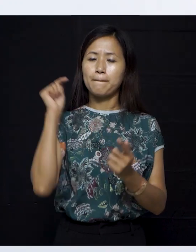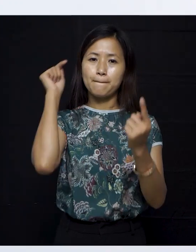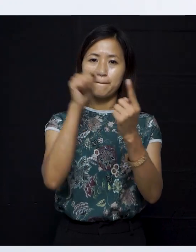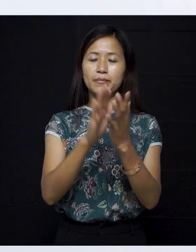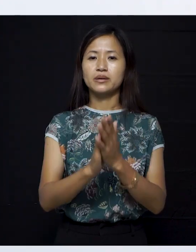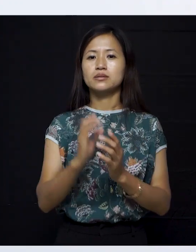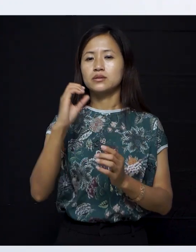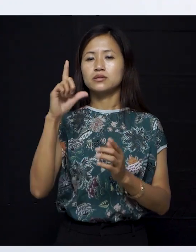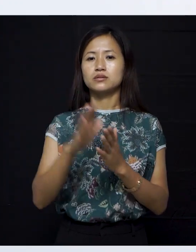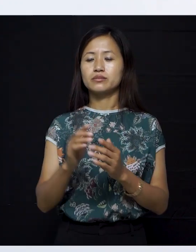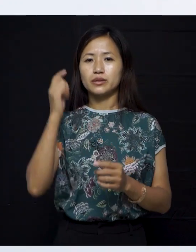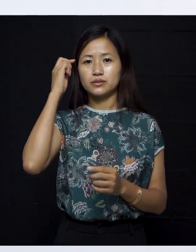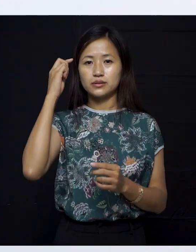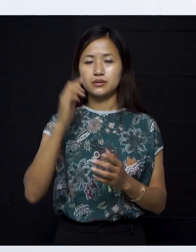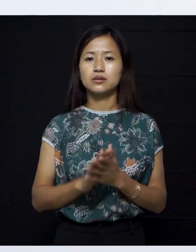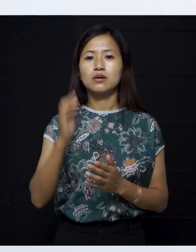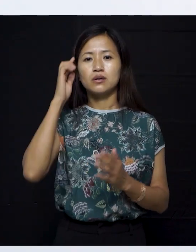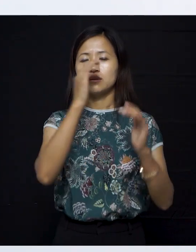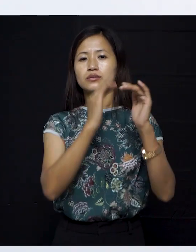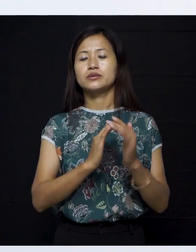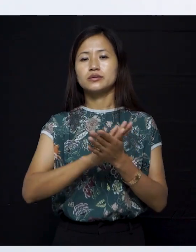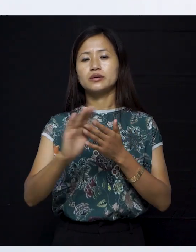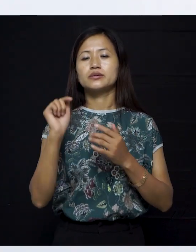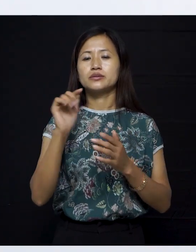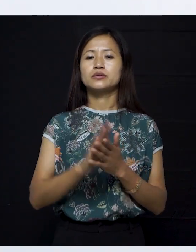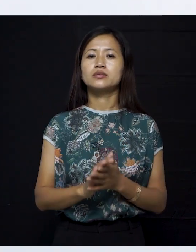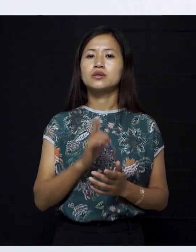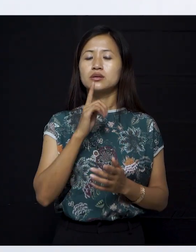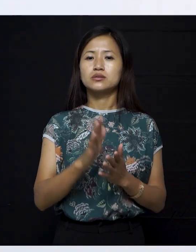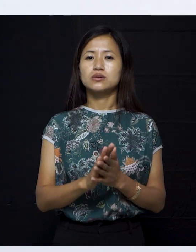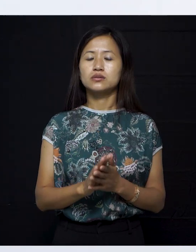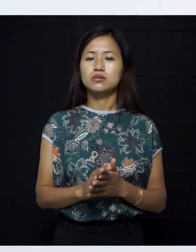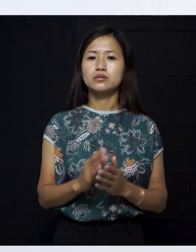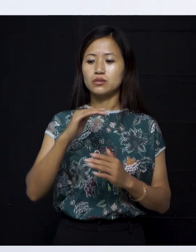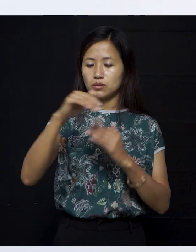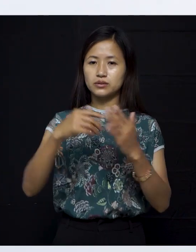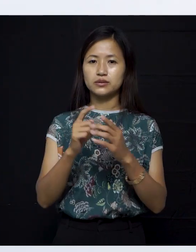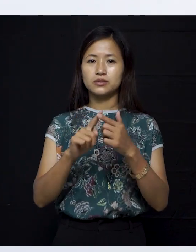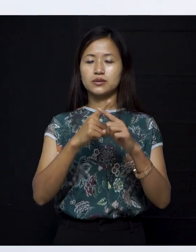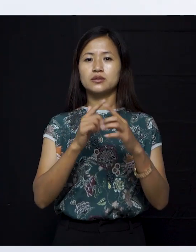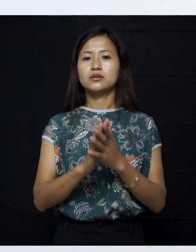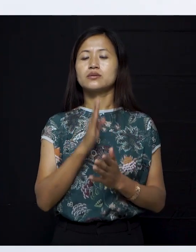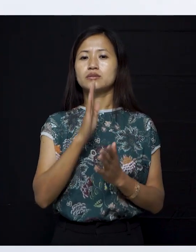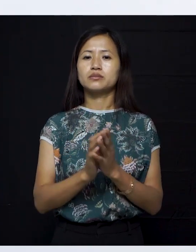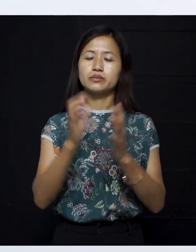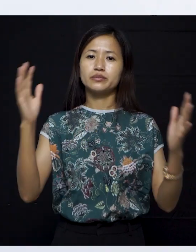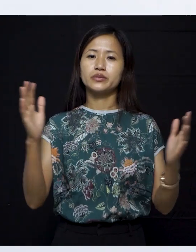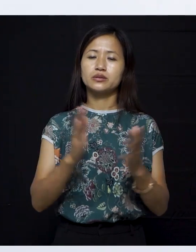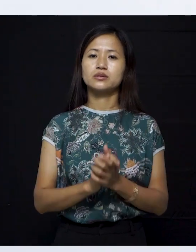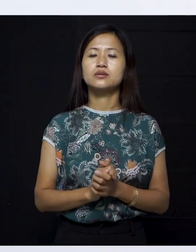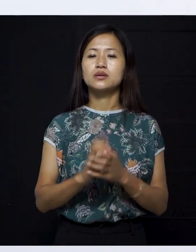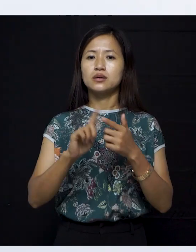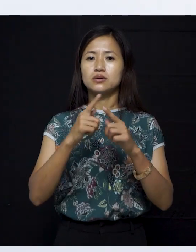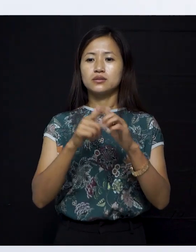to make sense. Okay, I hope that is clear to you. Please solve all the exercises that are given because we don't have much